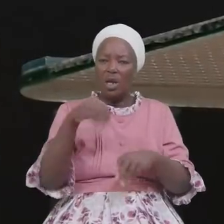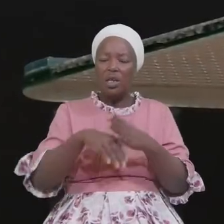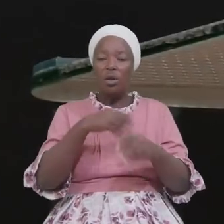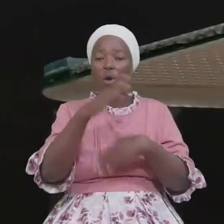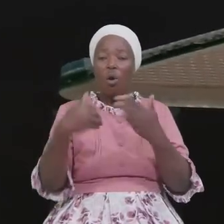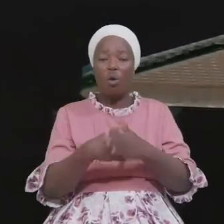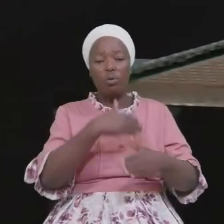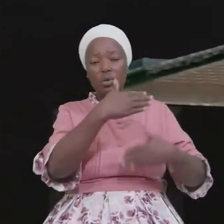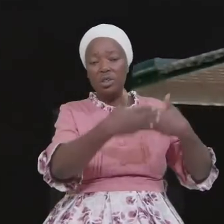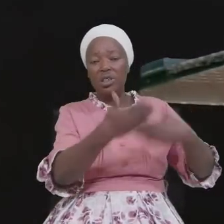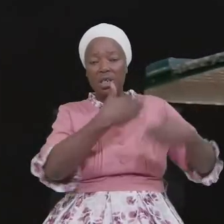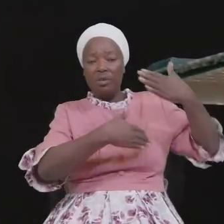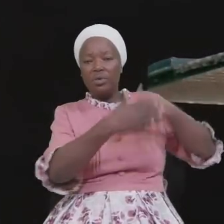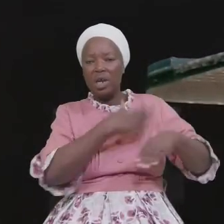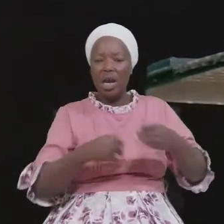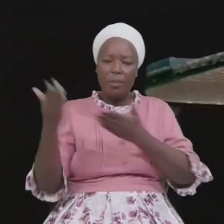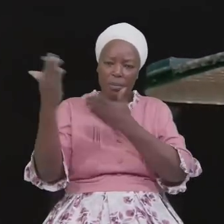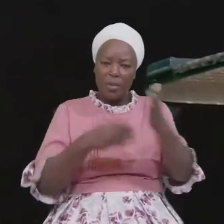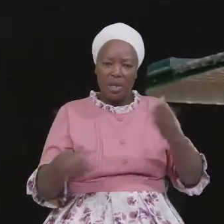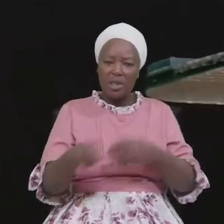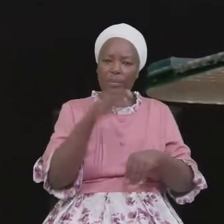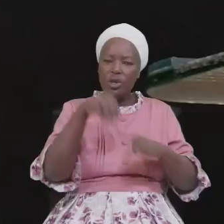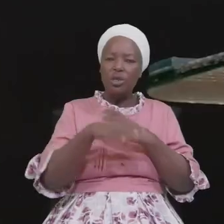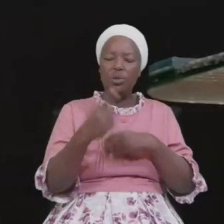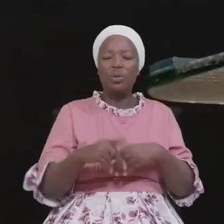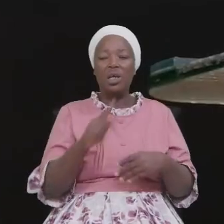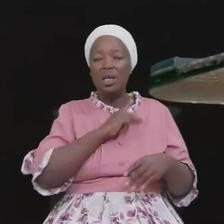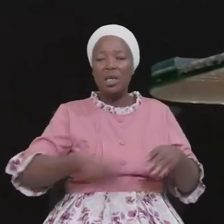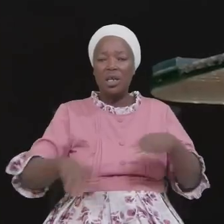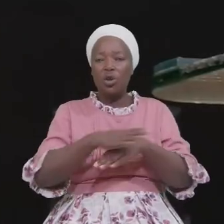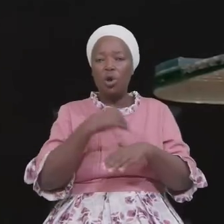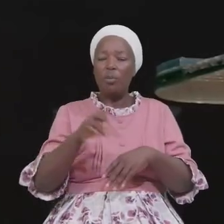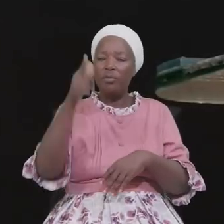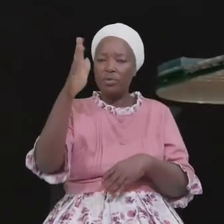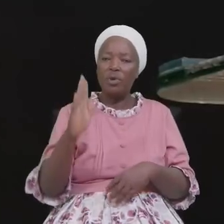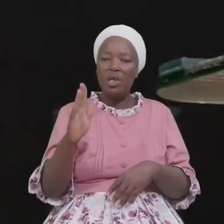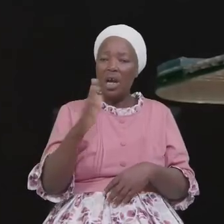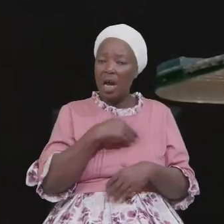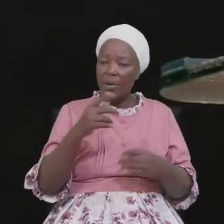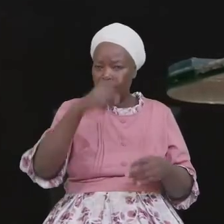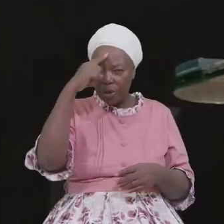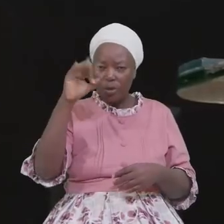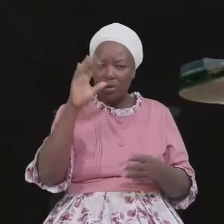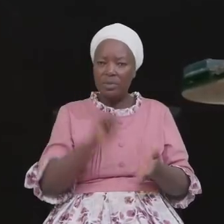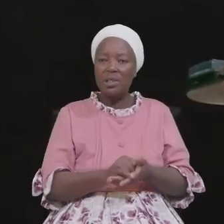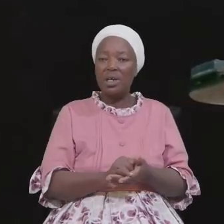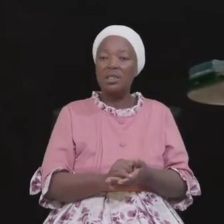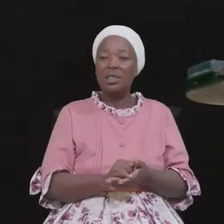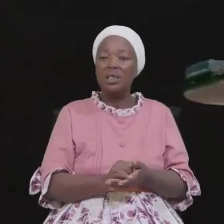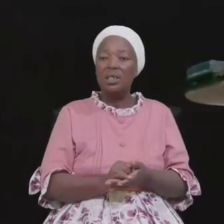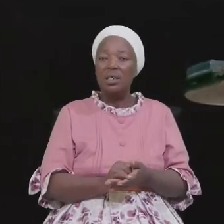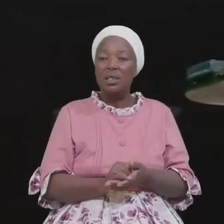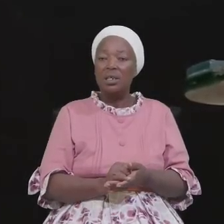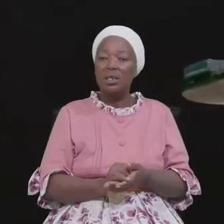and bring them into the kingdom of God. And because of that, he's done